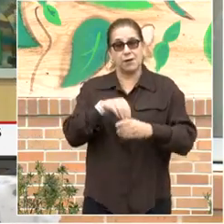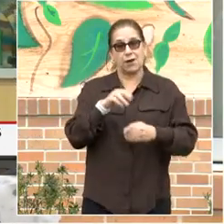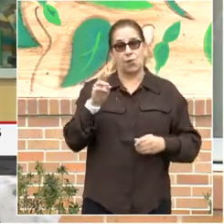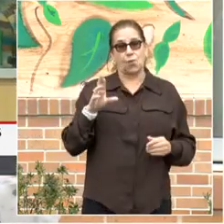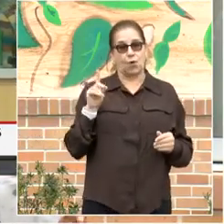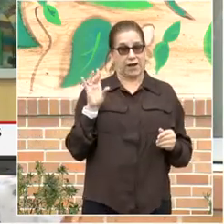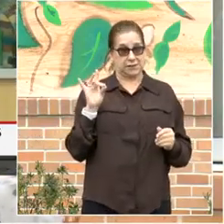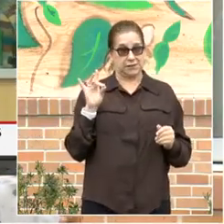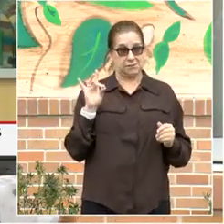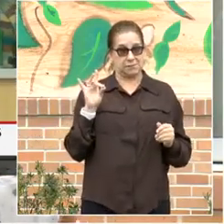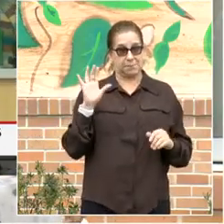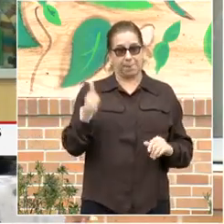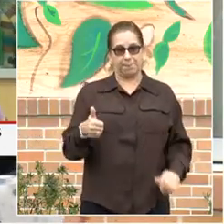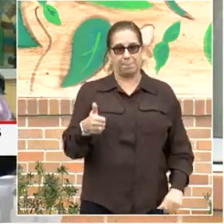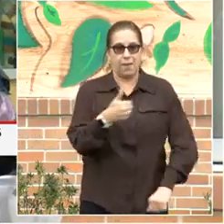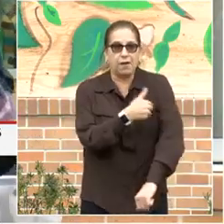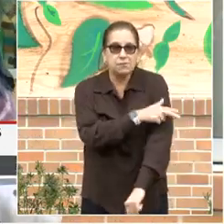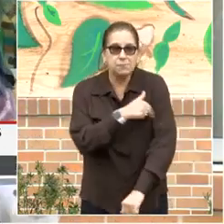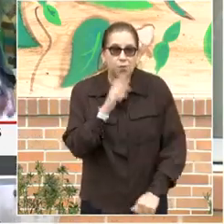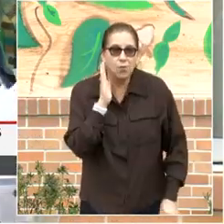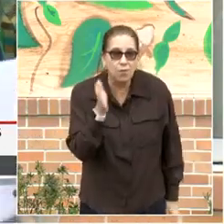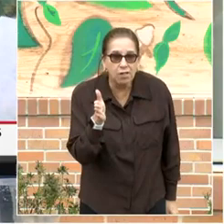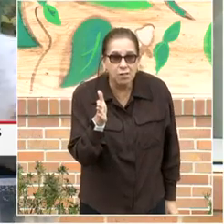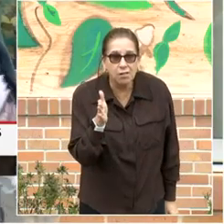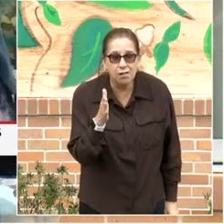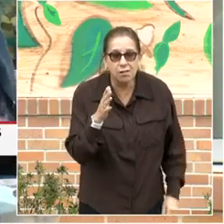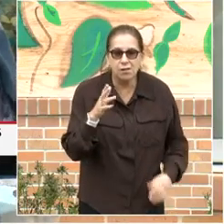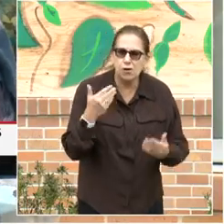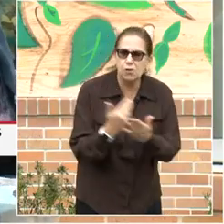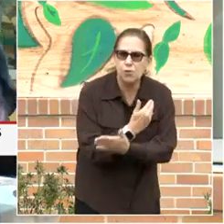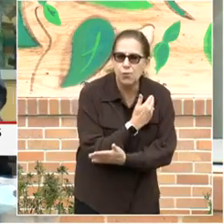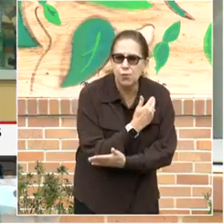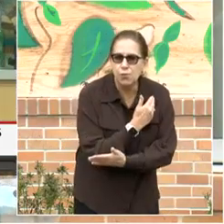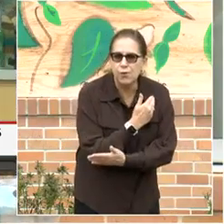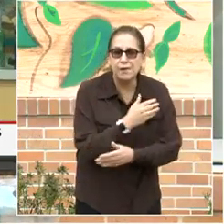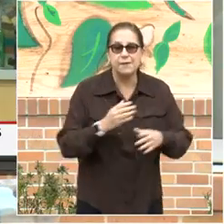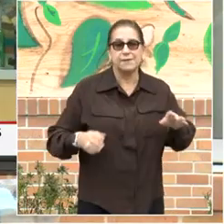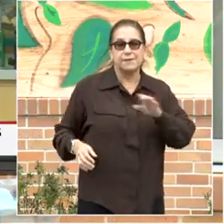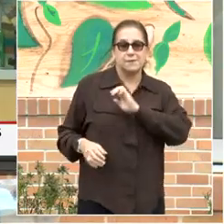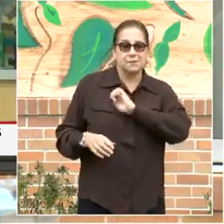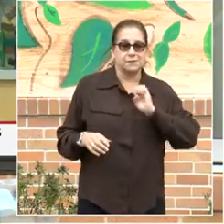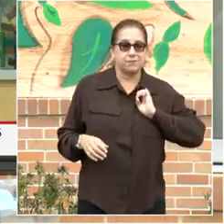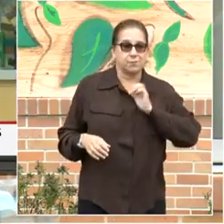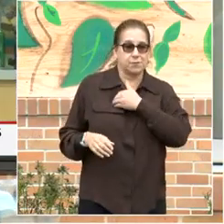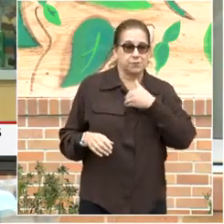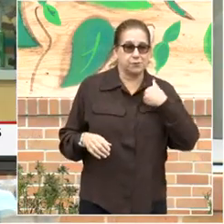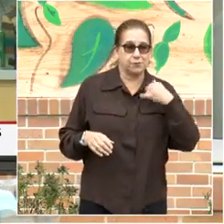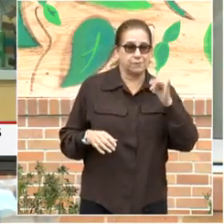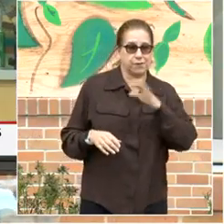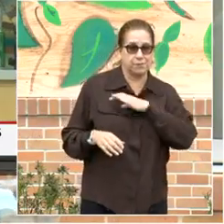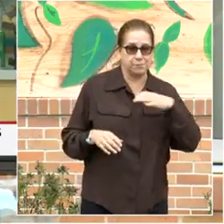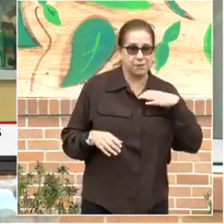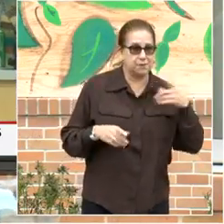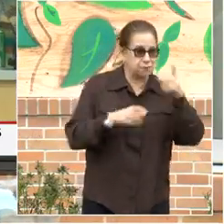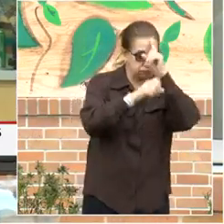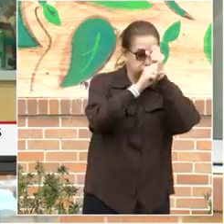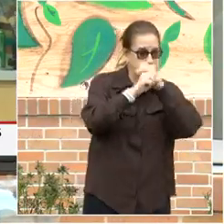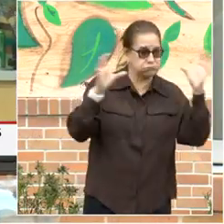That's what we're going to have. And that's, you know, as your council member like to say, that's the vision. And without vision, the people will